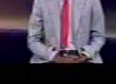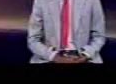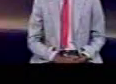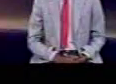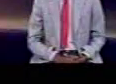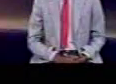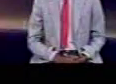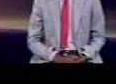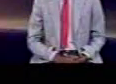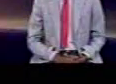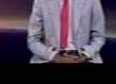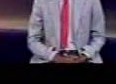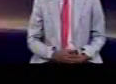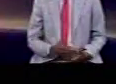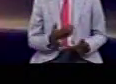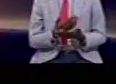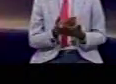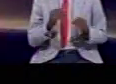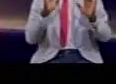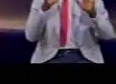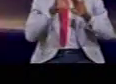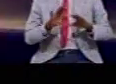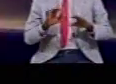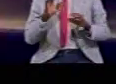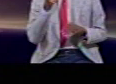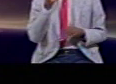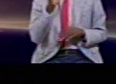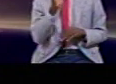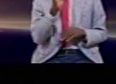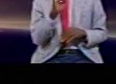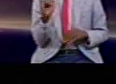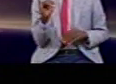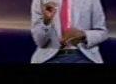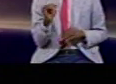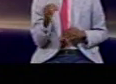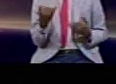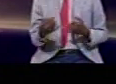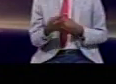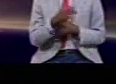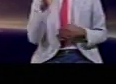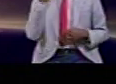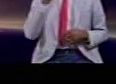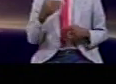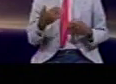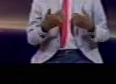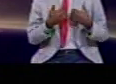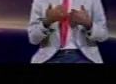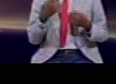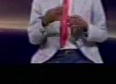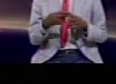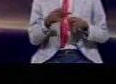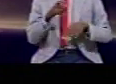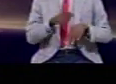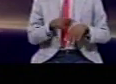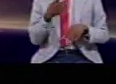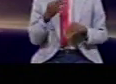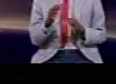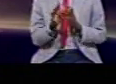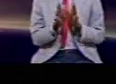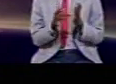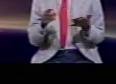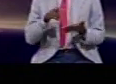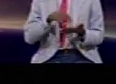Before the Sunday message today, we shall have a brief period of scripture